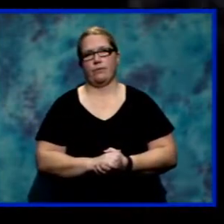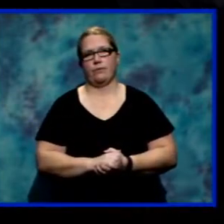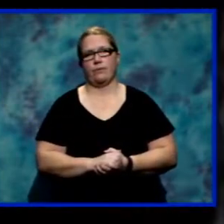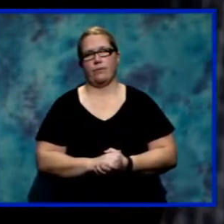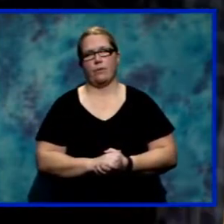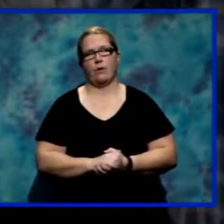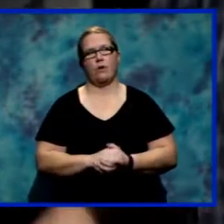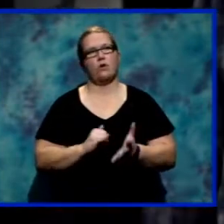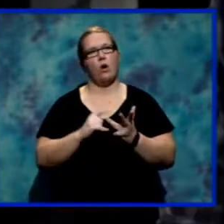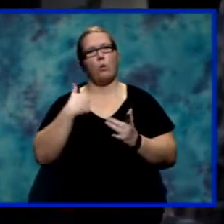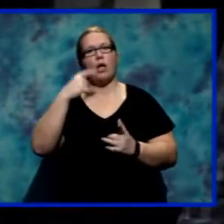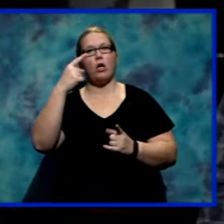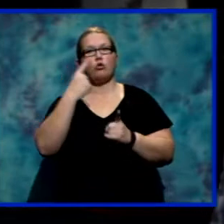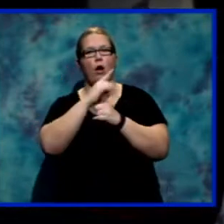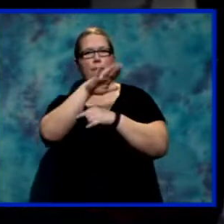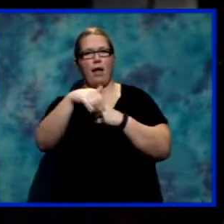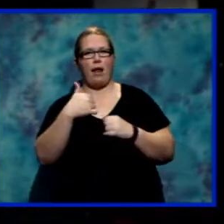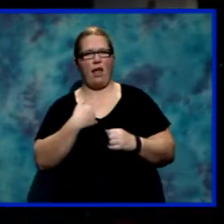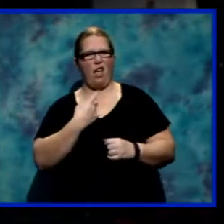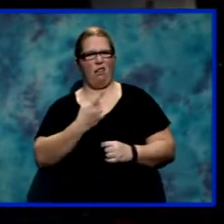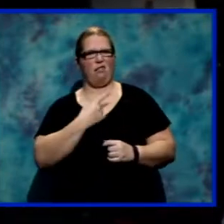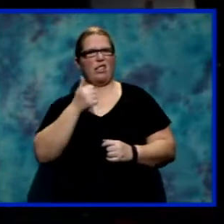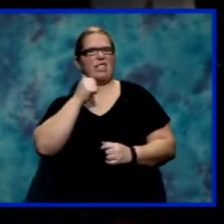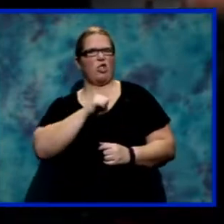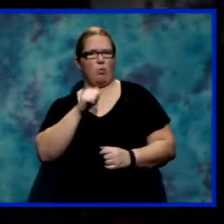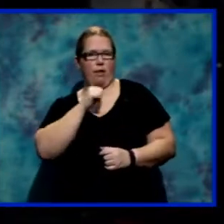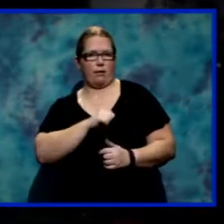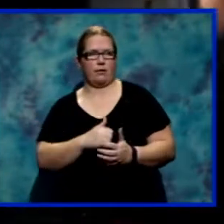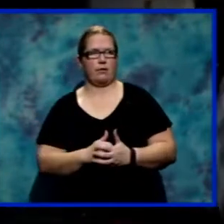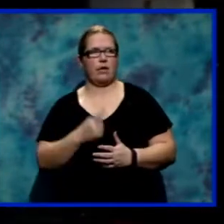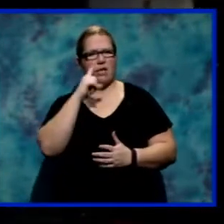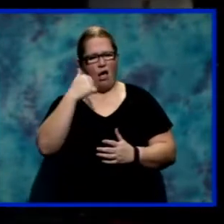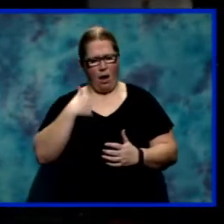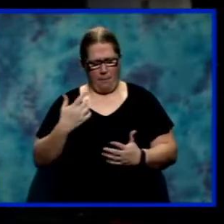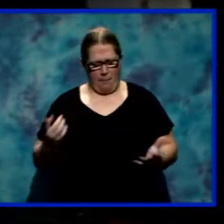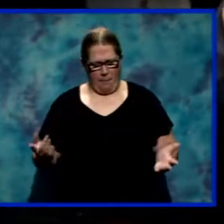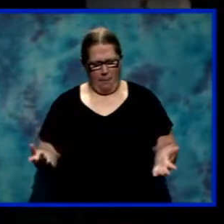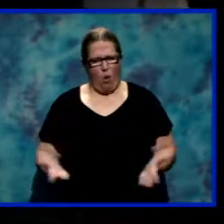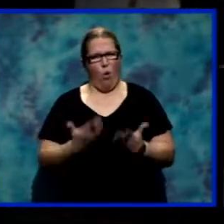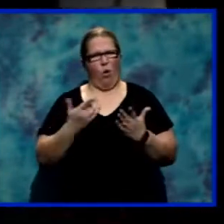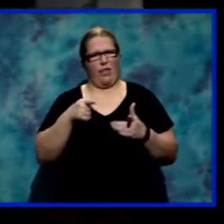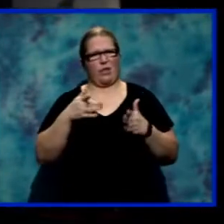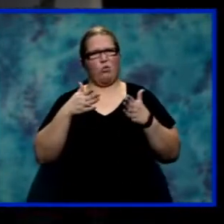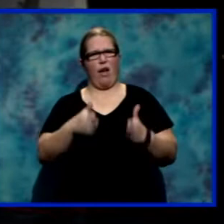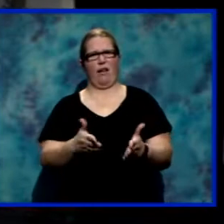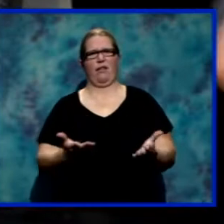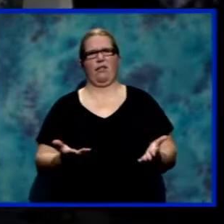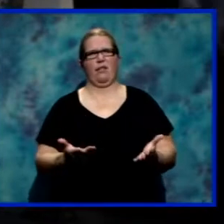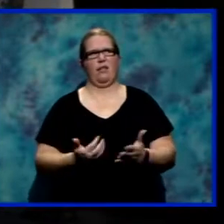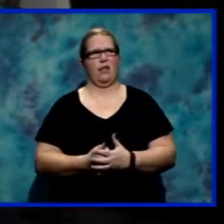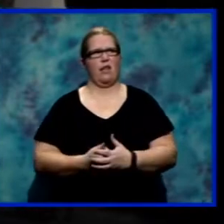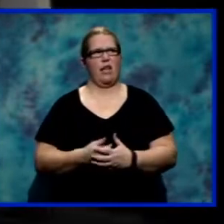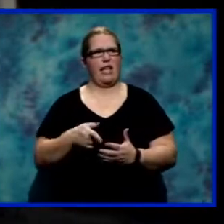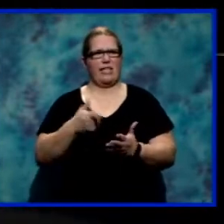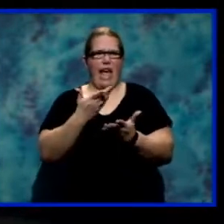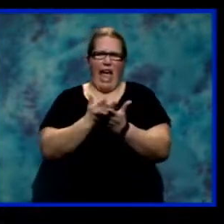So when we're talking about our sexuality and people are saying I'm born this way, it's how I am, it's how